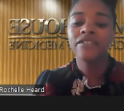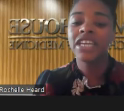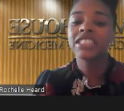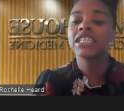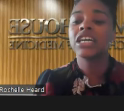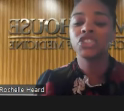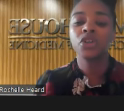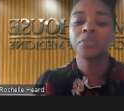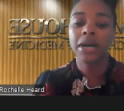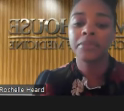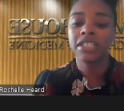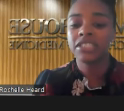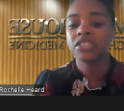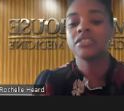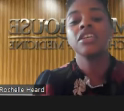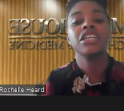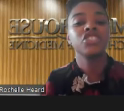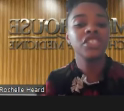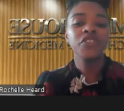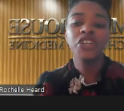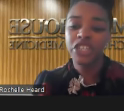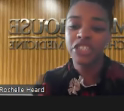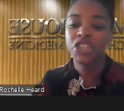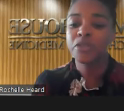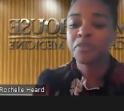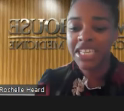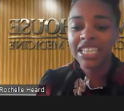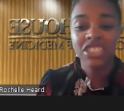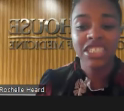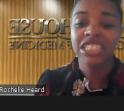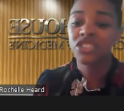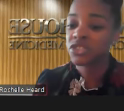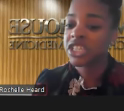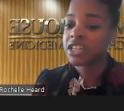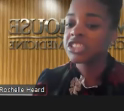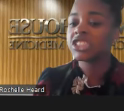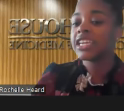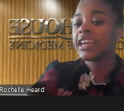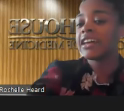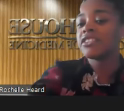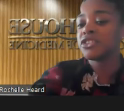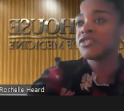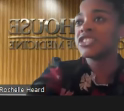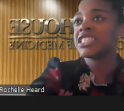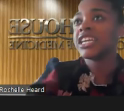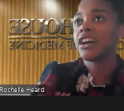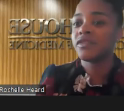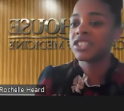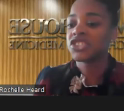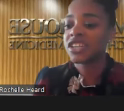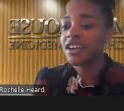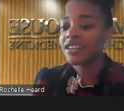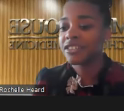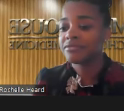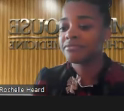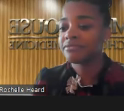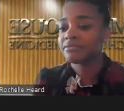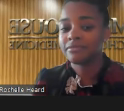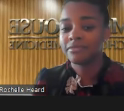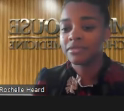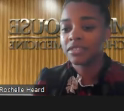disproportionately affected adult population. Jennifer earned her PhD in sociology at the University of